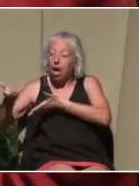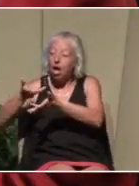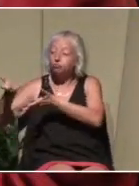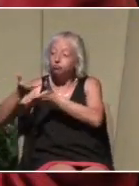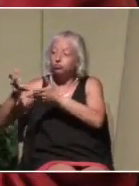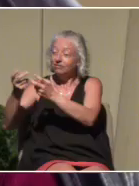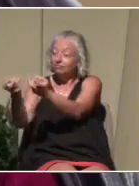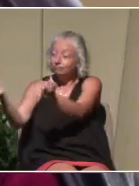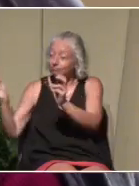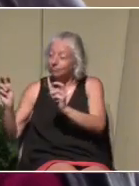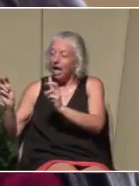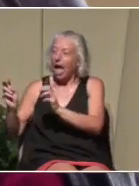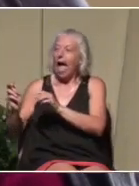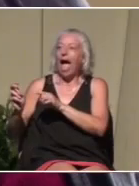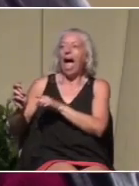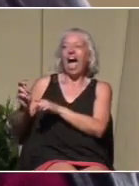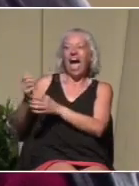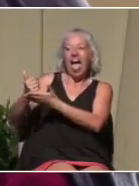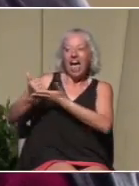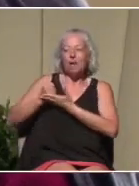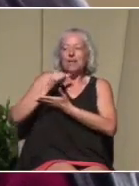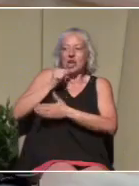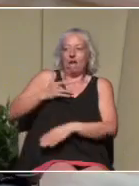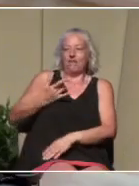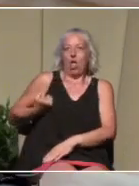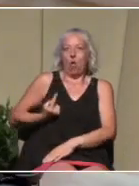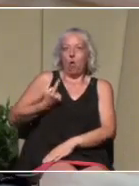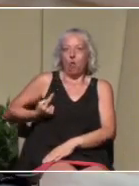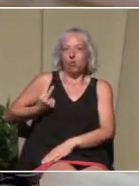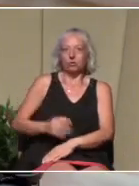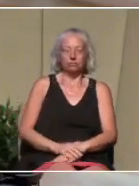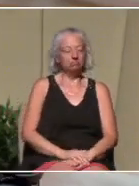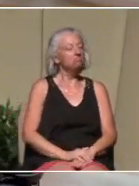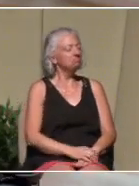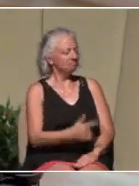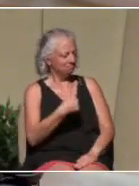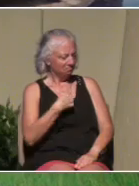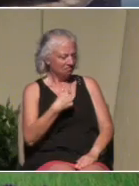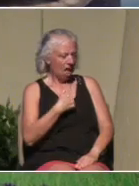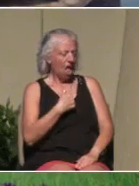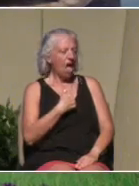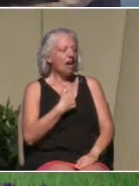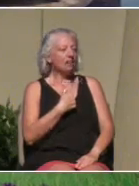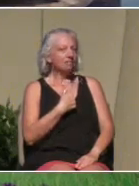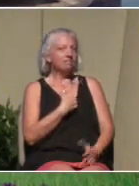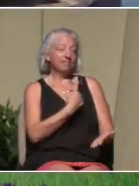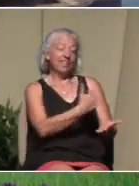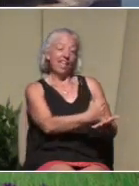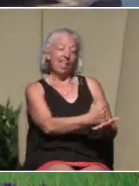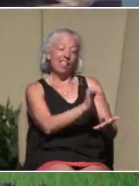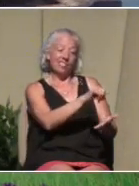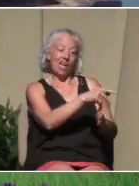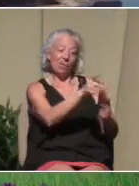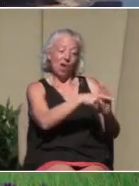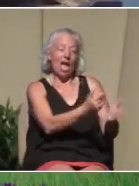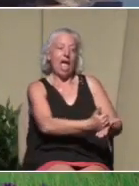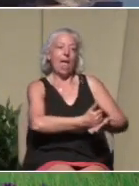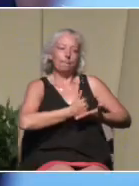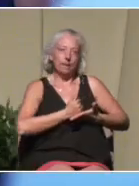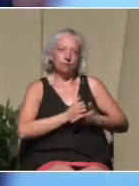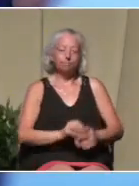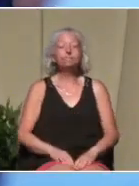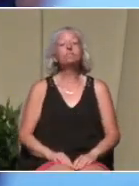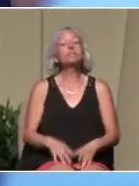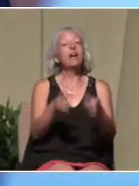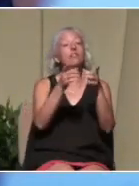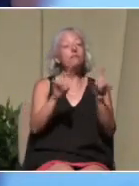helped me not feel so alone. It really helped me to stay grounded. Each Divorce Care video session, plus